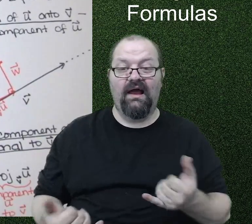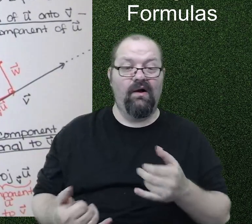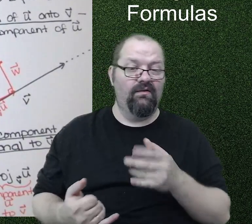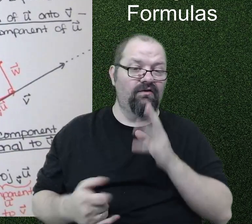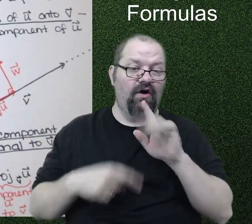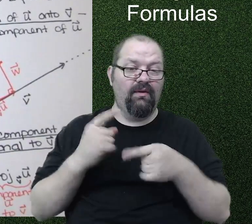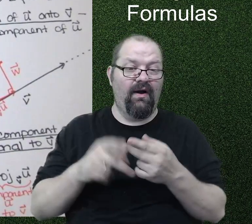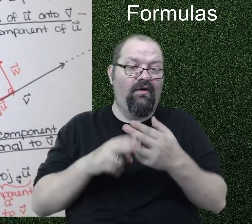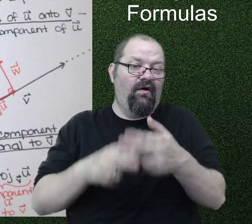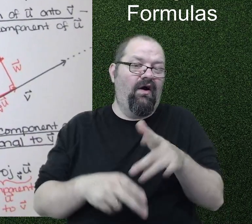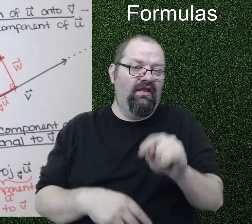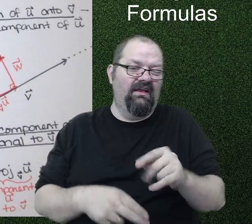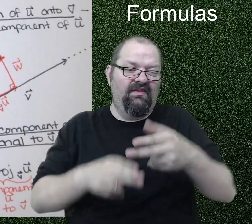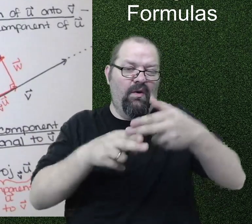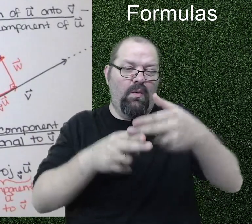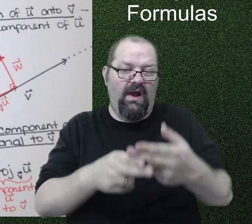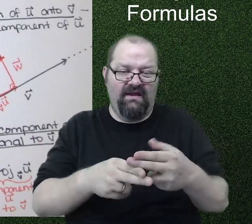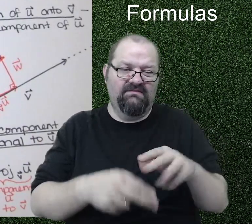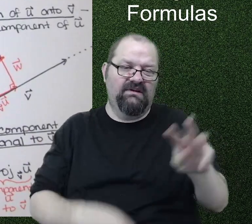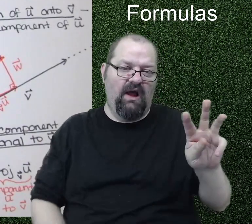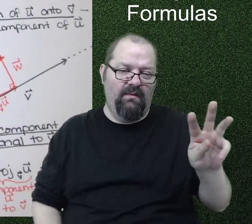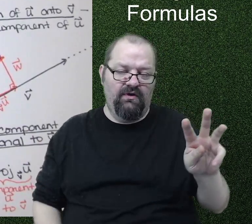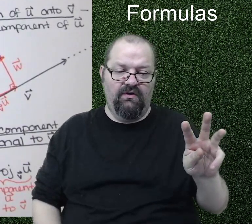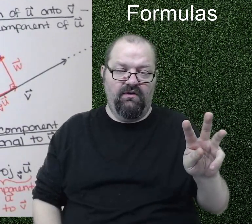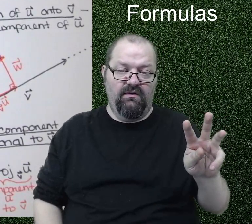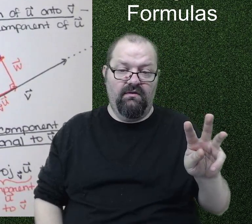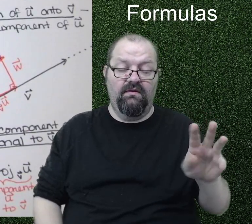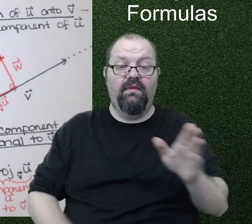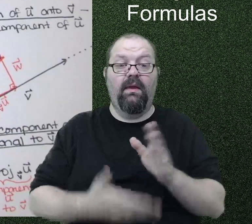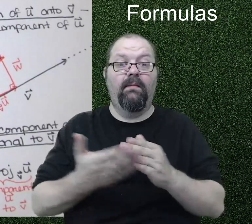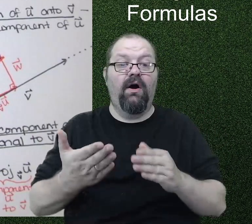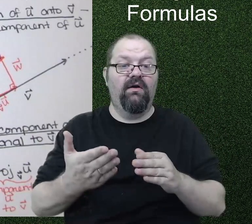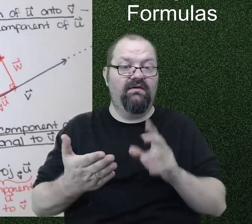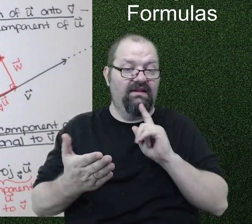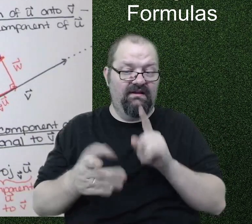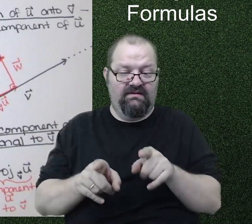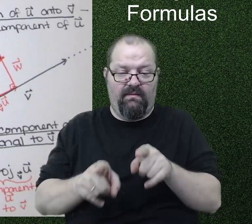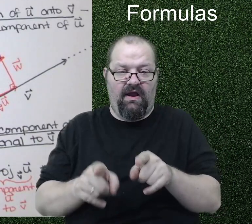weight, use W for weight, the part that's parallel to the ramp.